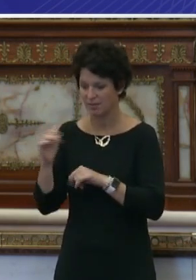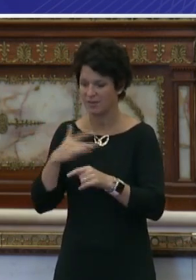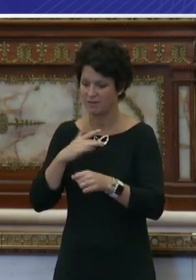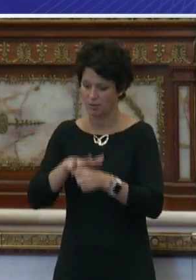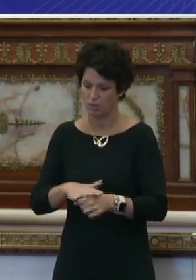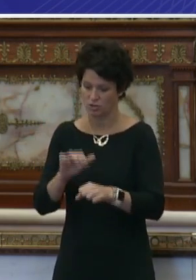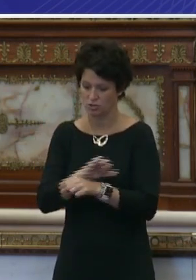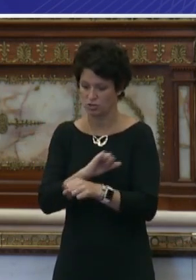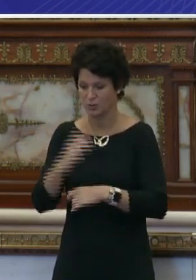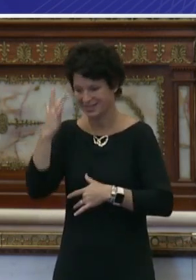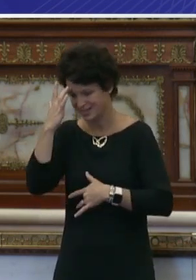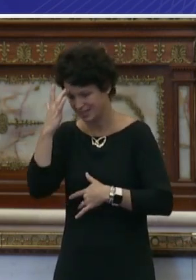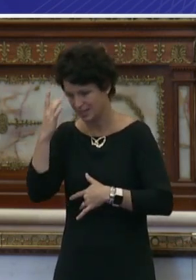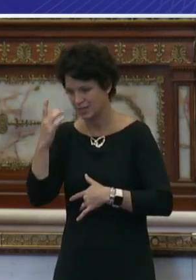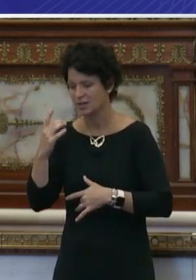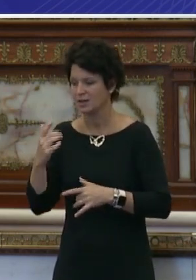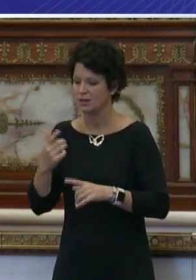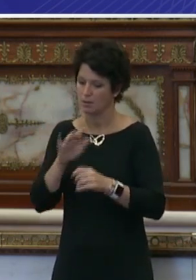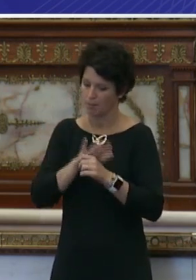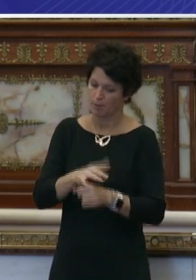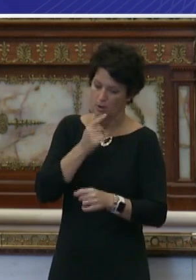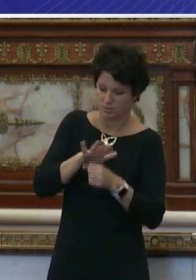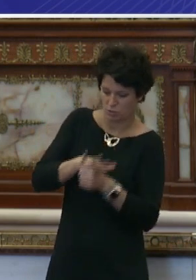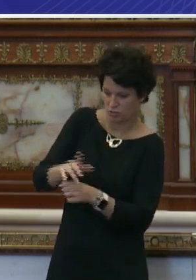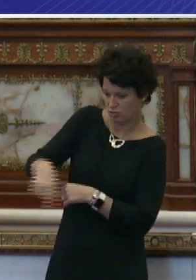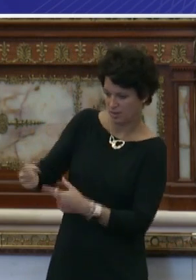work sick from their boss.